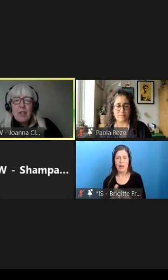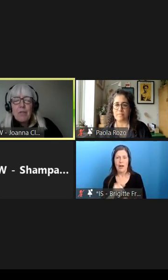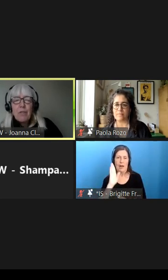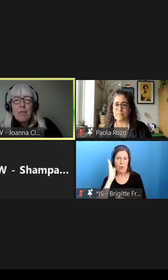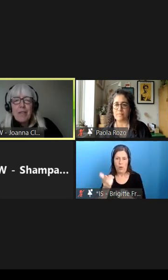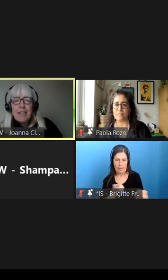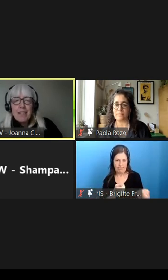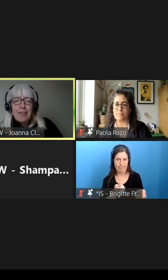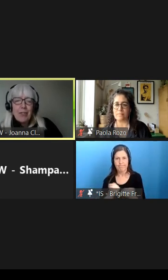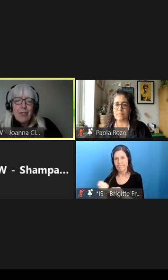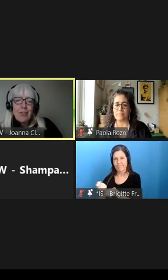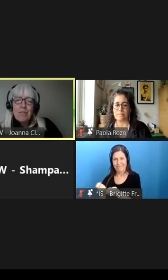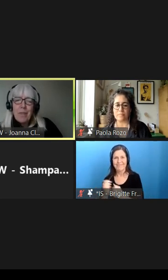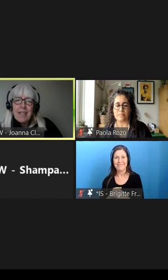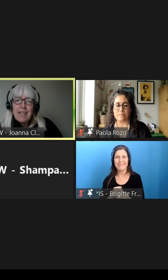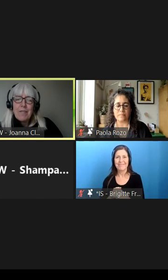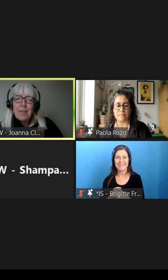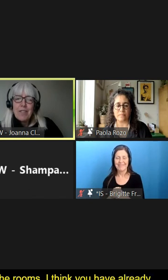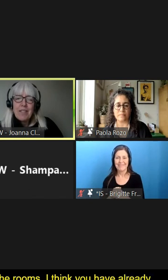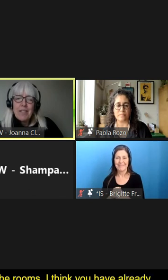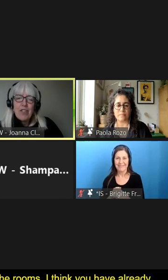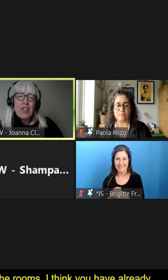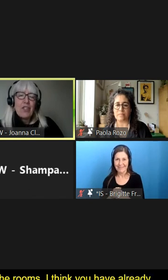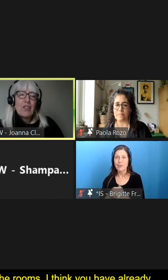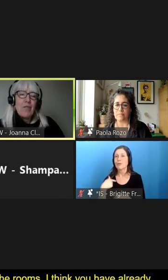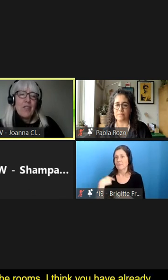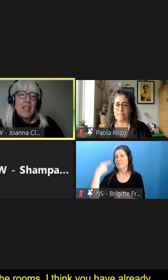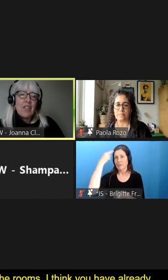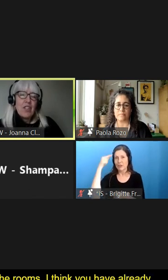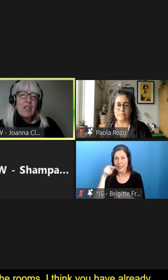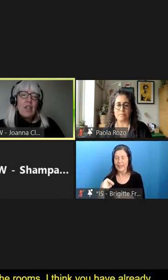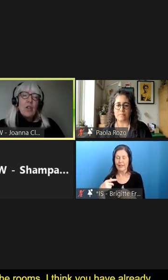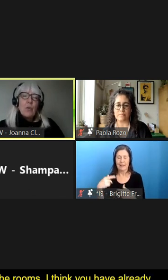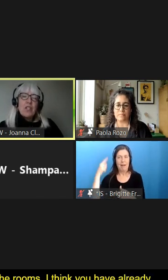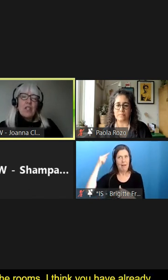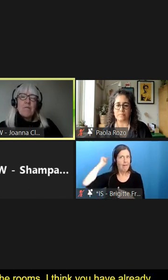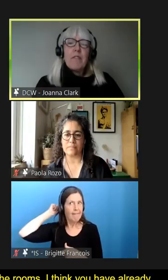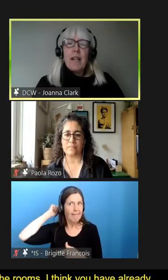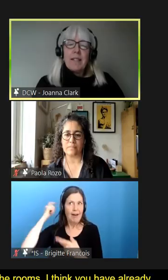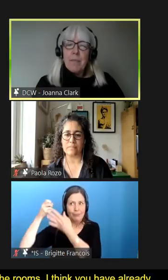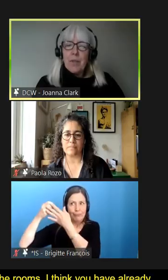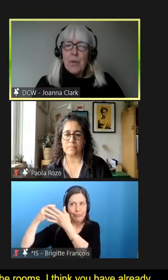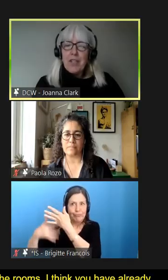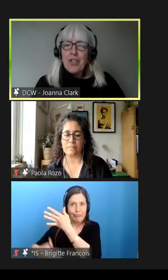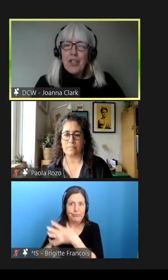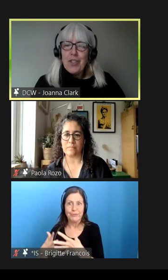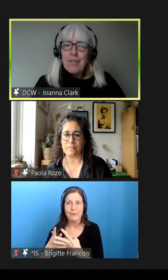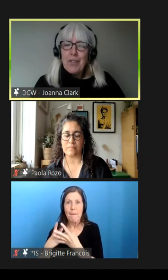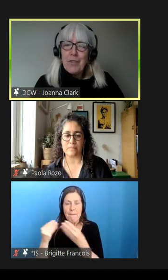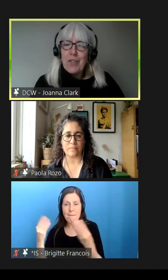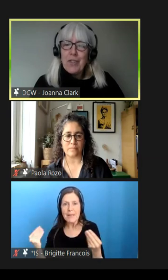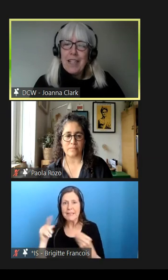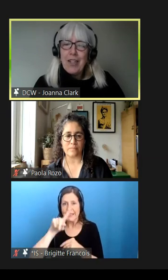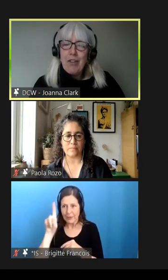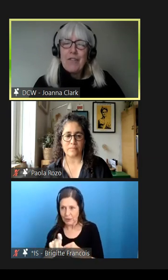think you've already got lots of basis for discussion and conversation. We just flagged up a question